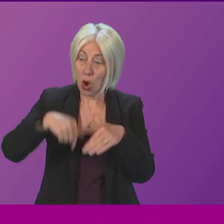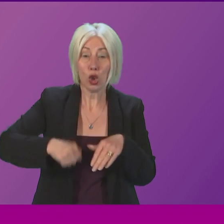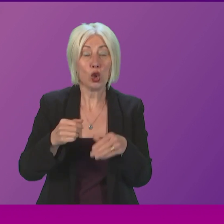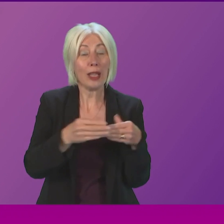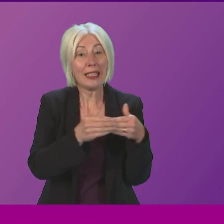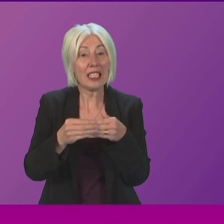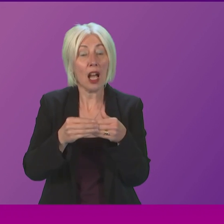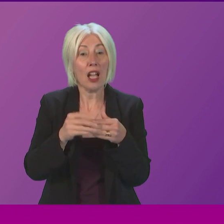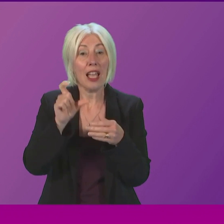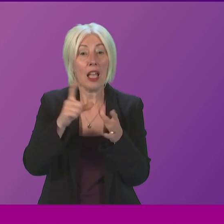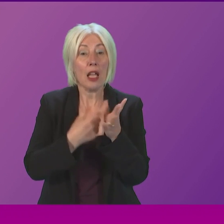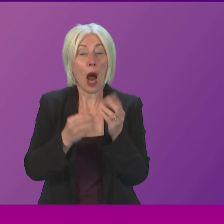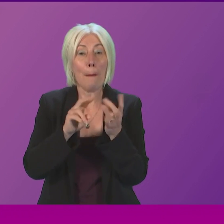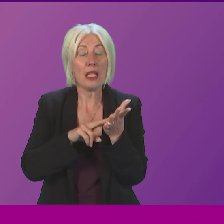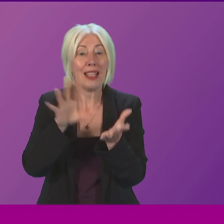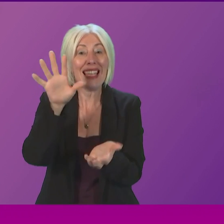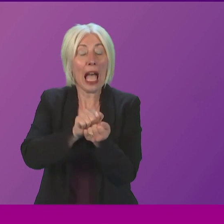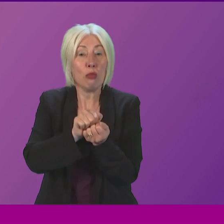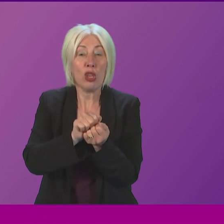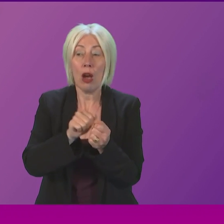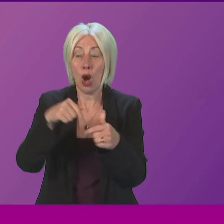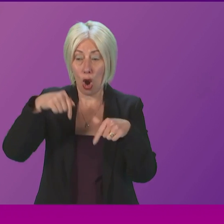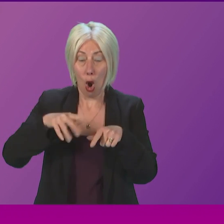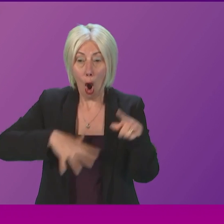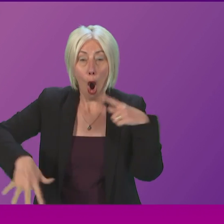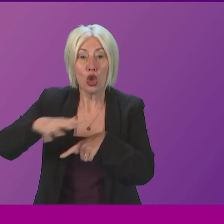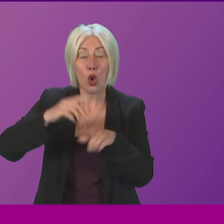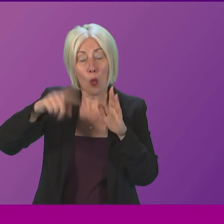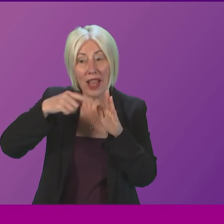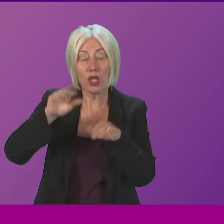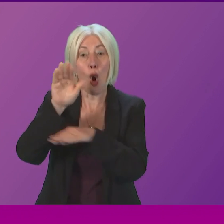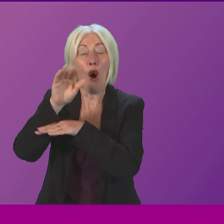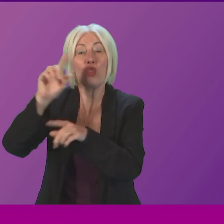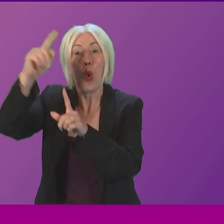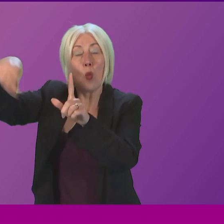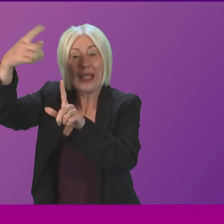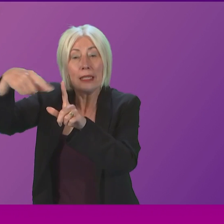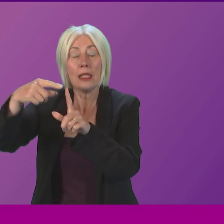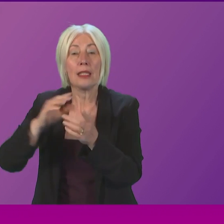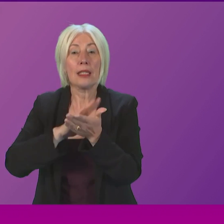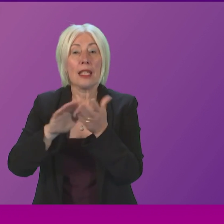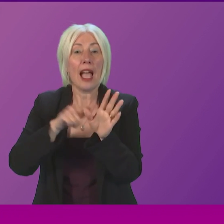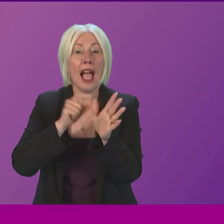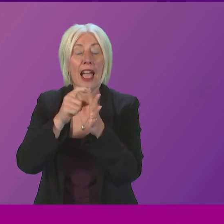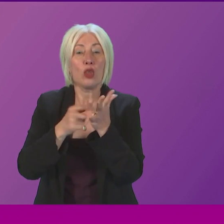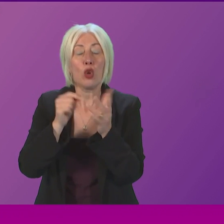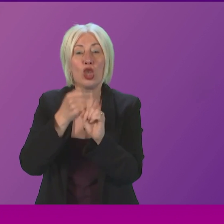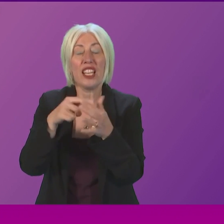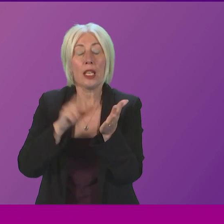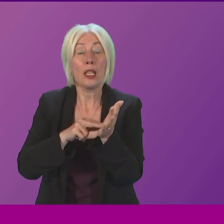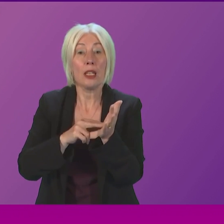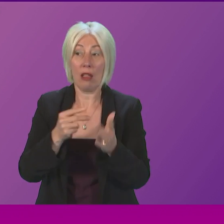in carbon capture and storage, onshore wind, offshore wind and hydrogen. 50,000 clean power jobs in